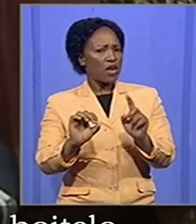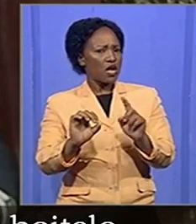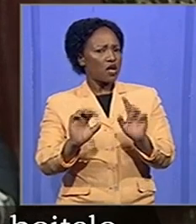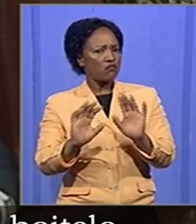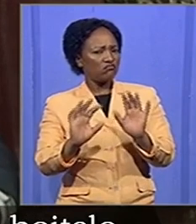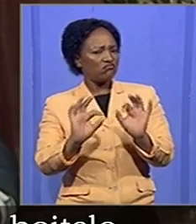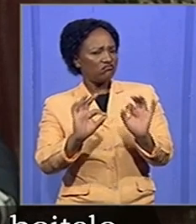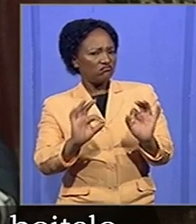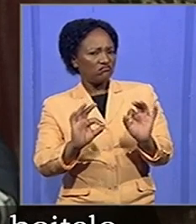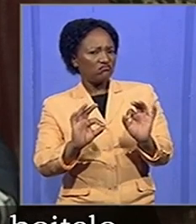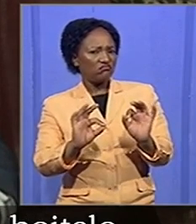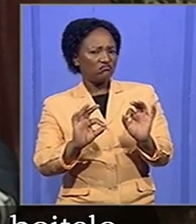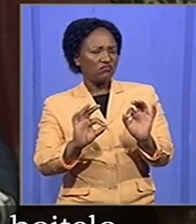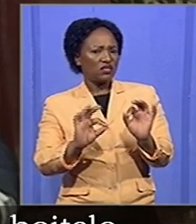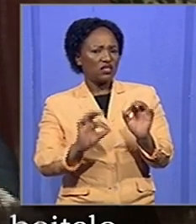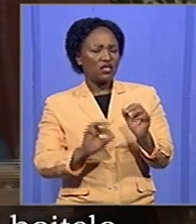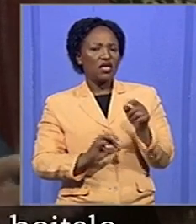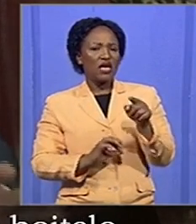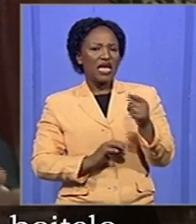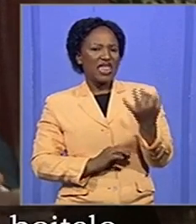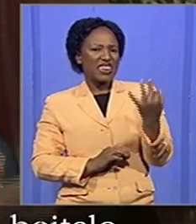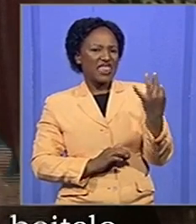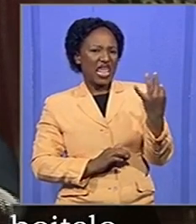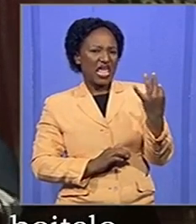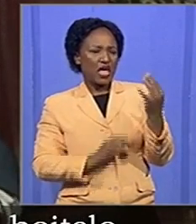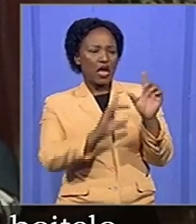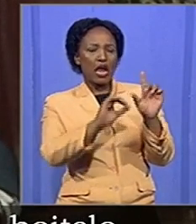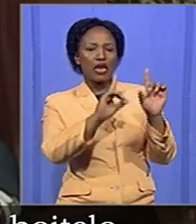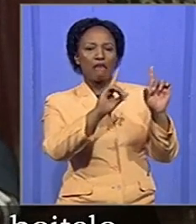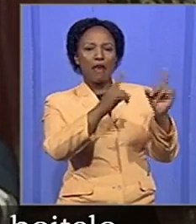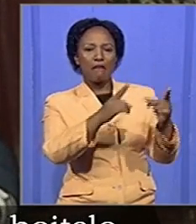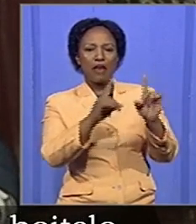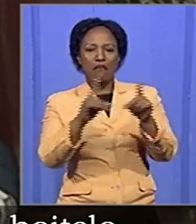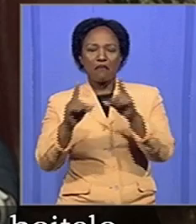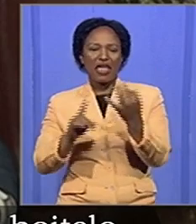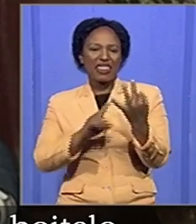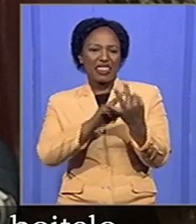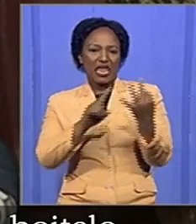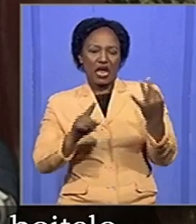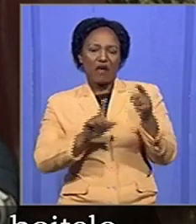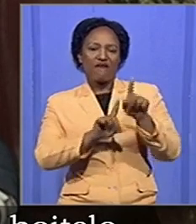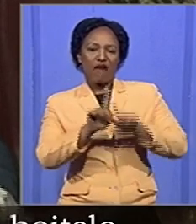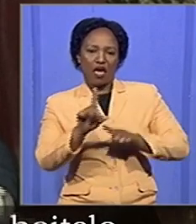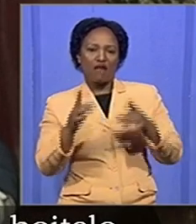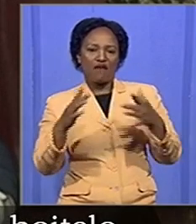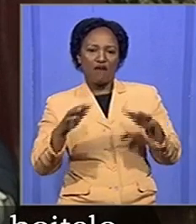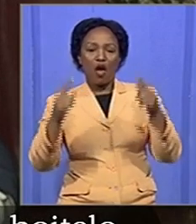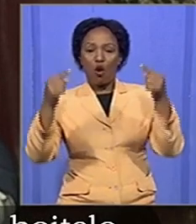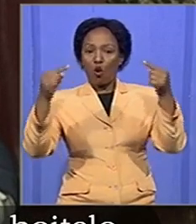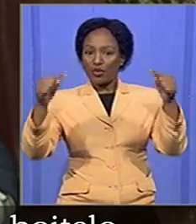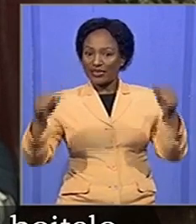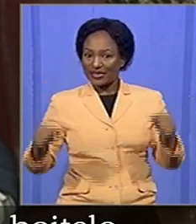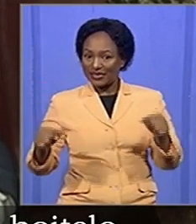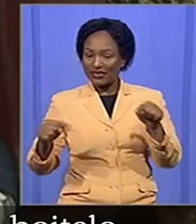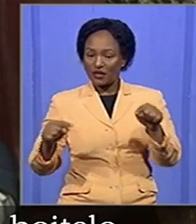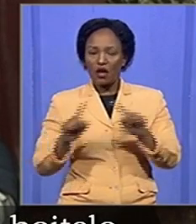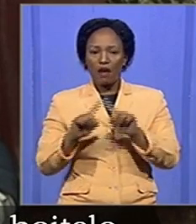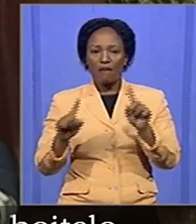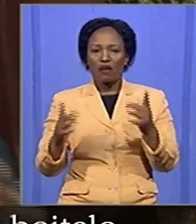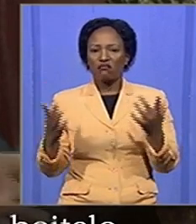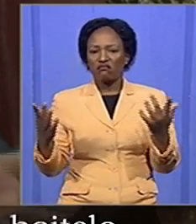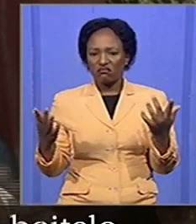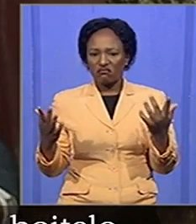tše tharo fela tša mmušo tše e leng gore di sa le mo qualified audit opinion mo e leng gore le gona ga di